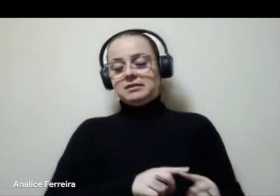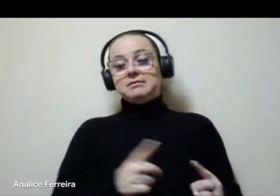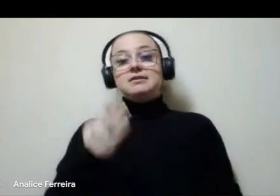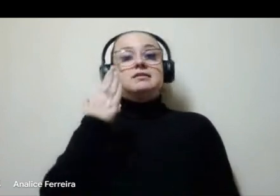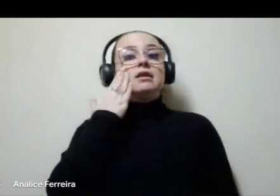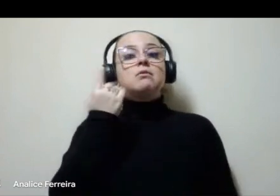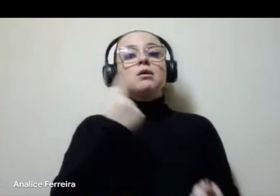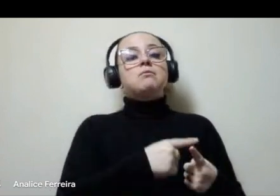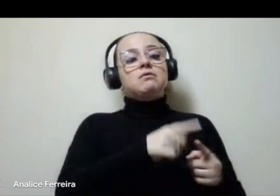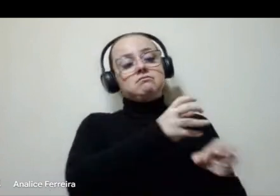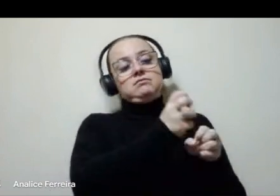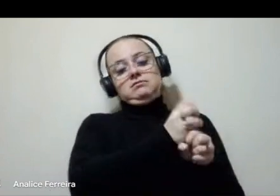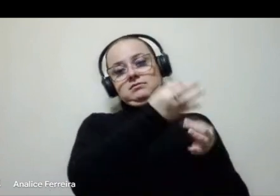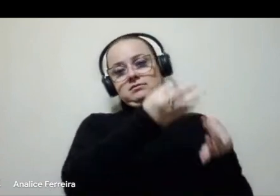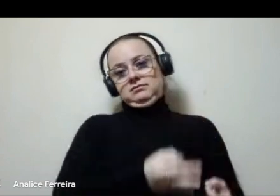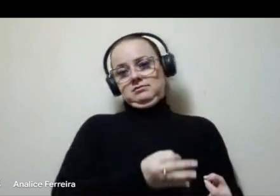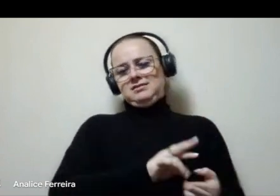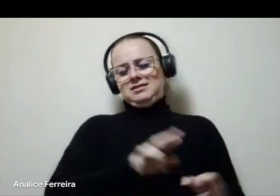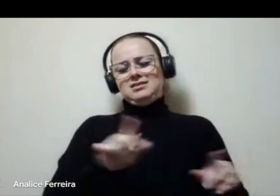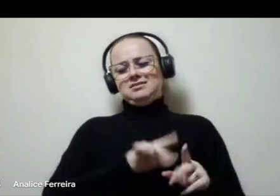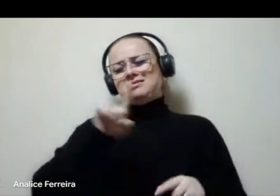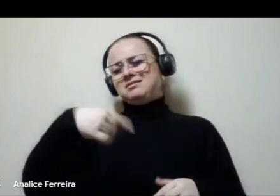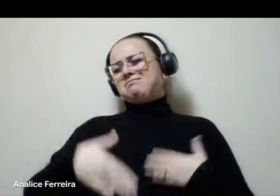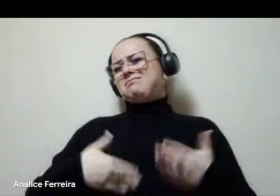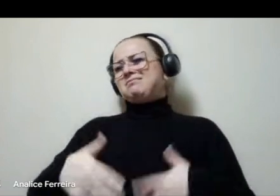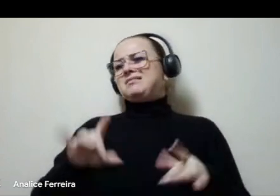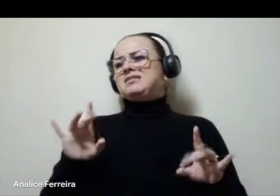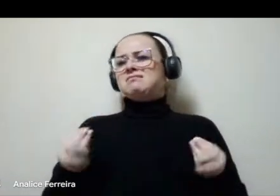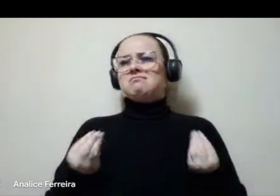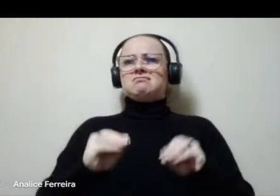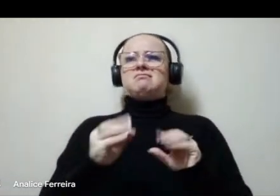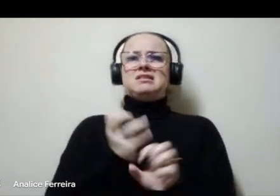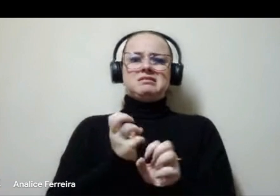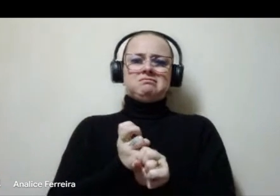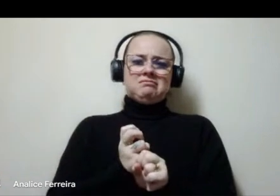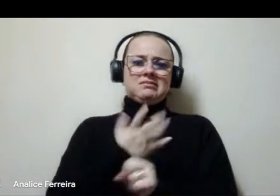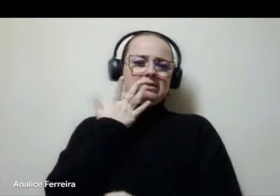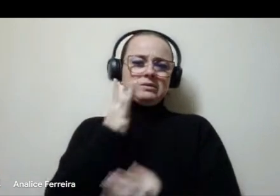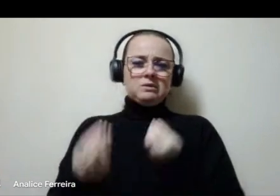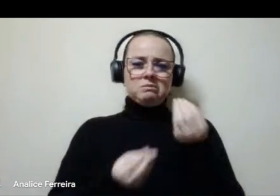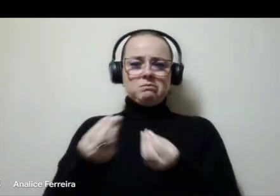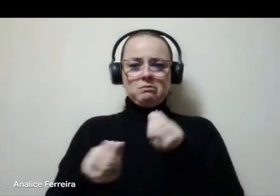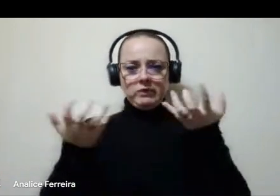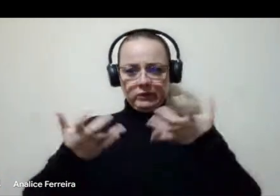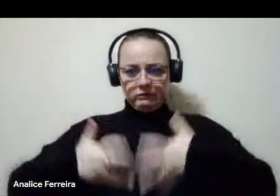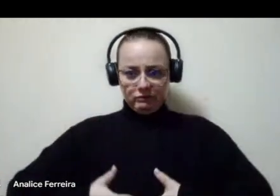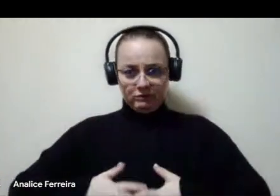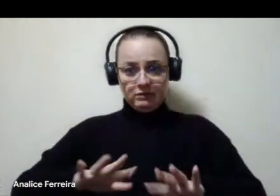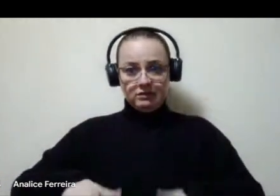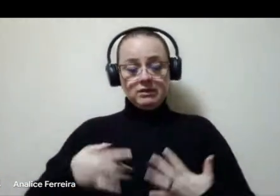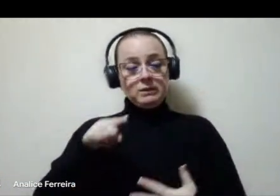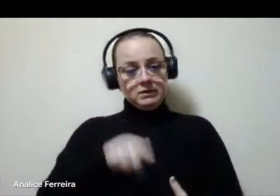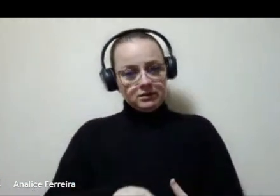it came to that note. It's different from other processes that you only have one note and you don't know how it came to that note. So, this is important. It's a